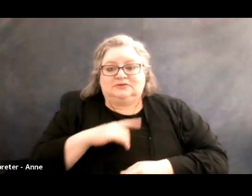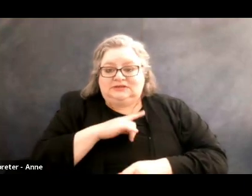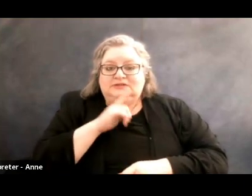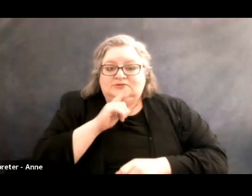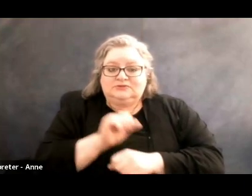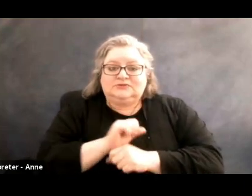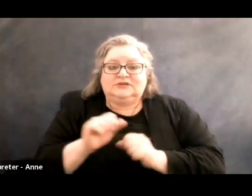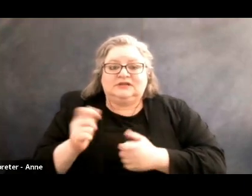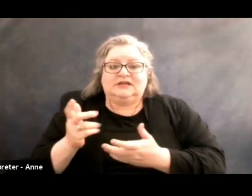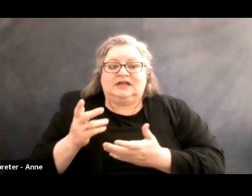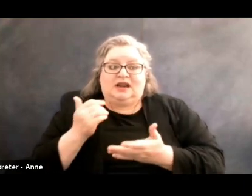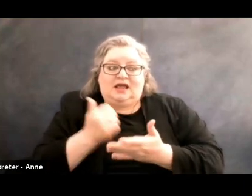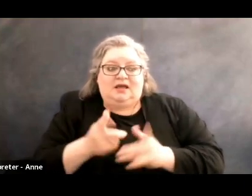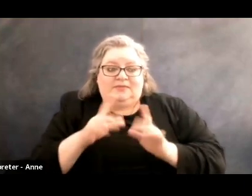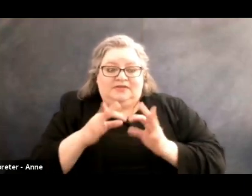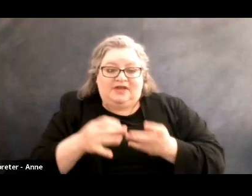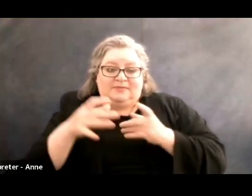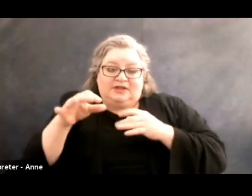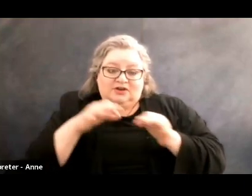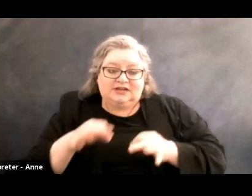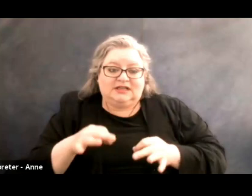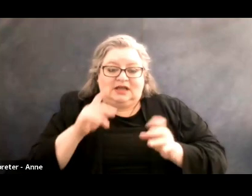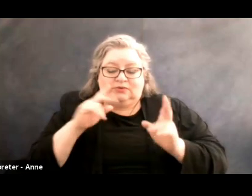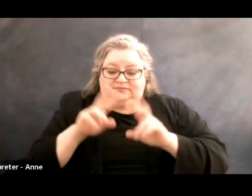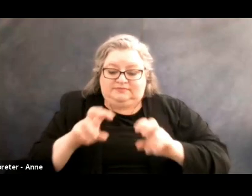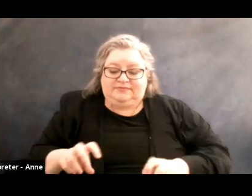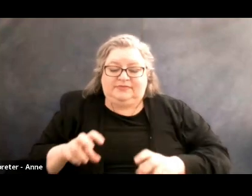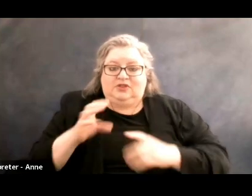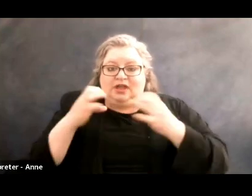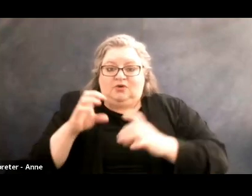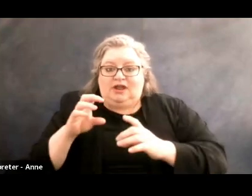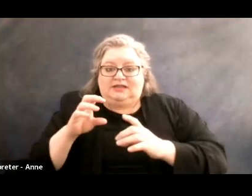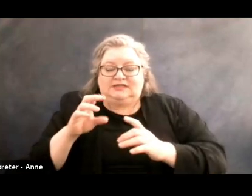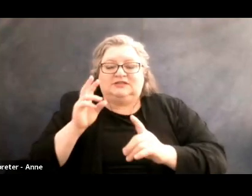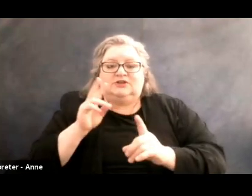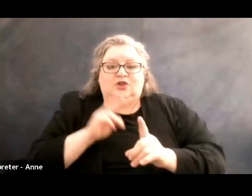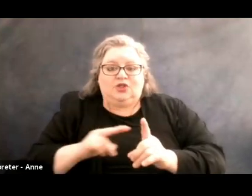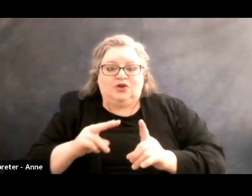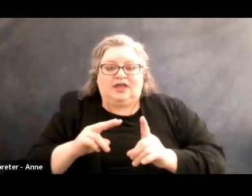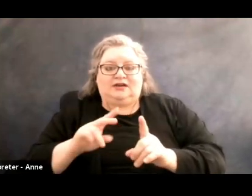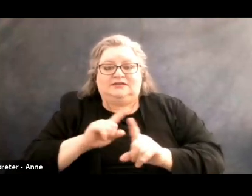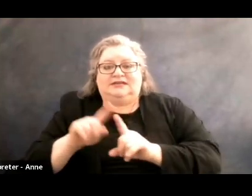families articulate and look at crisis in a different way. We can really start using our lived